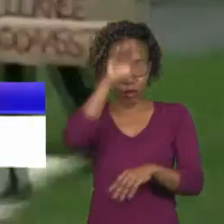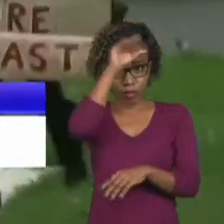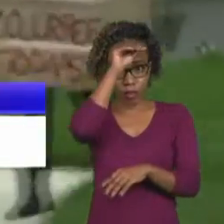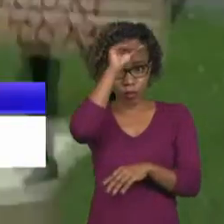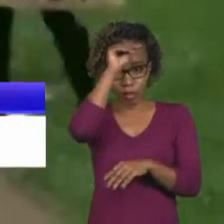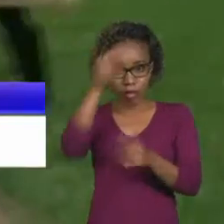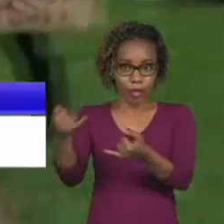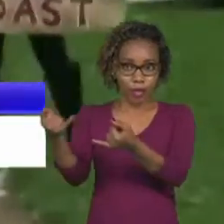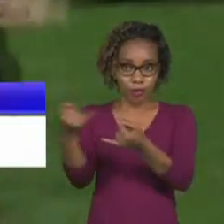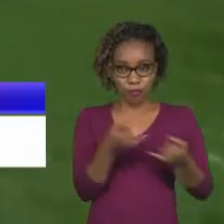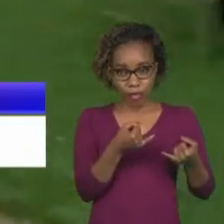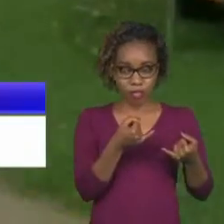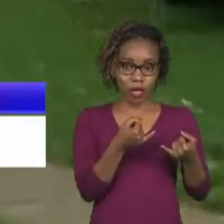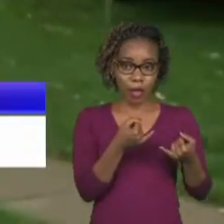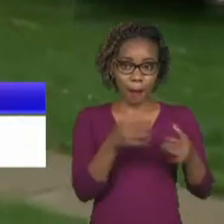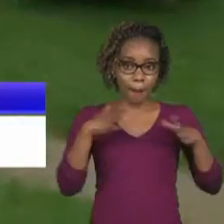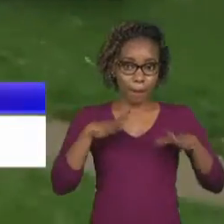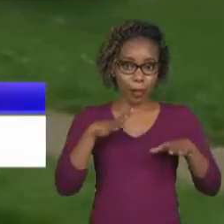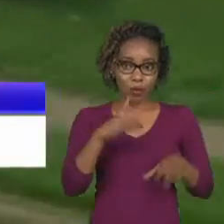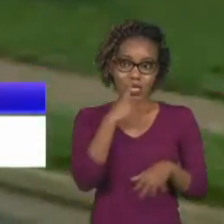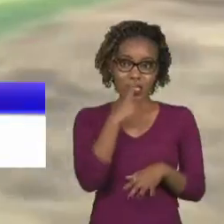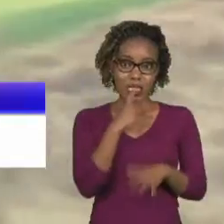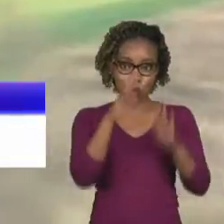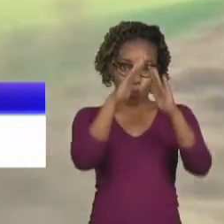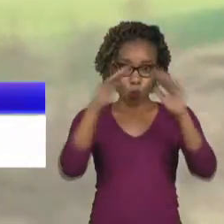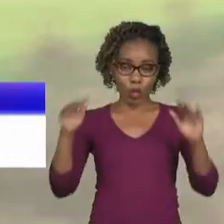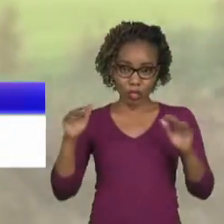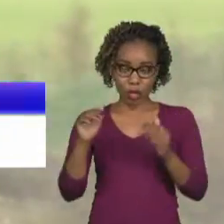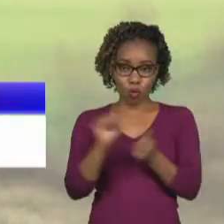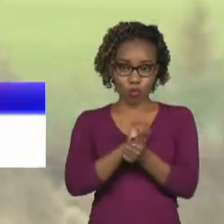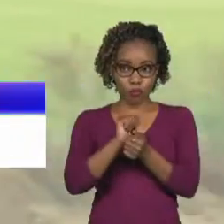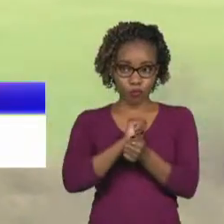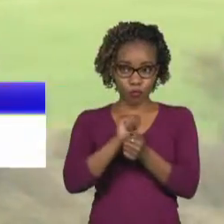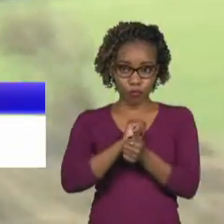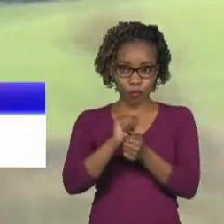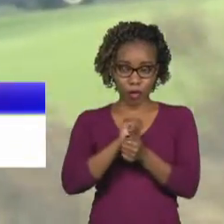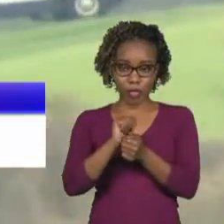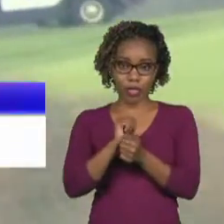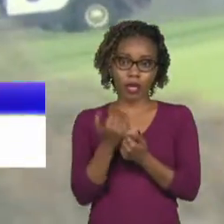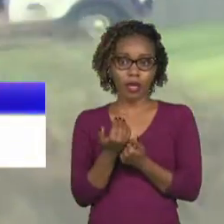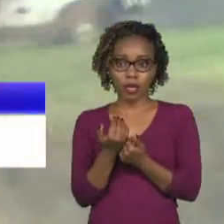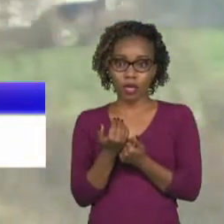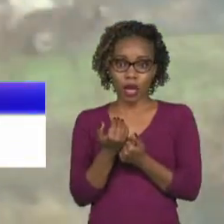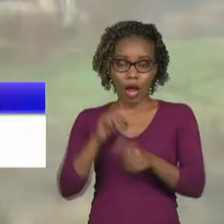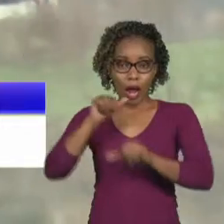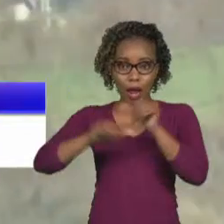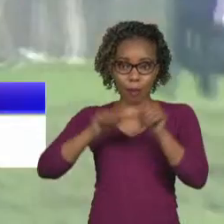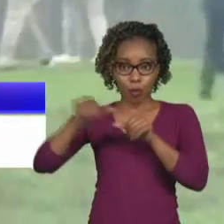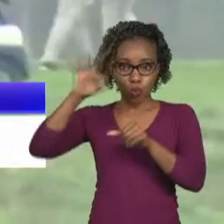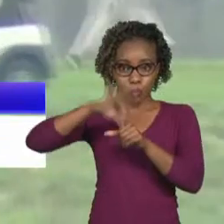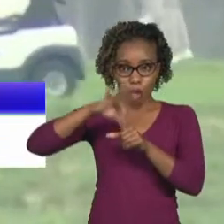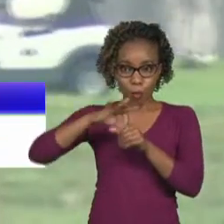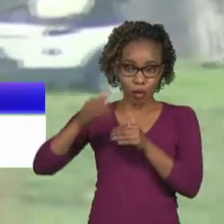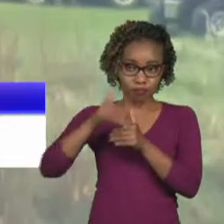Michigan lawmakers to the White House on Friday as part of a bid to subvert the will of voters in key